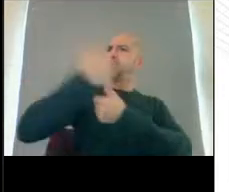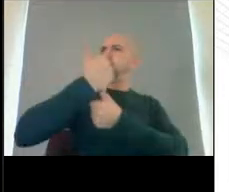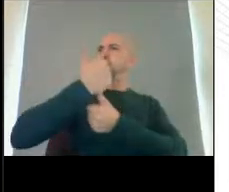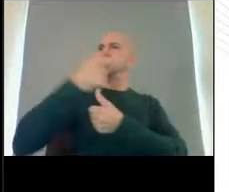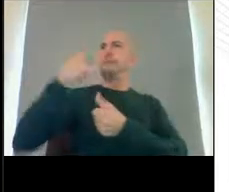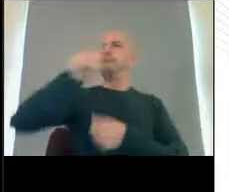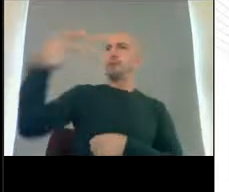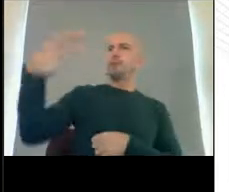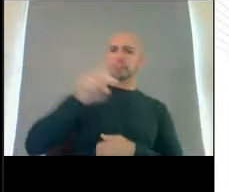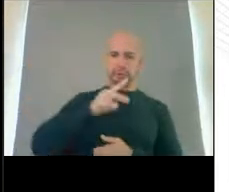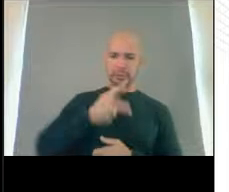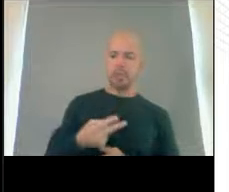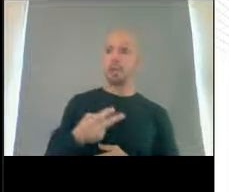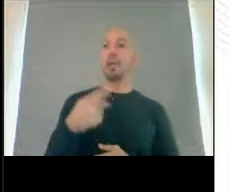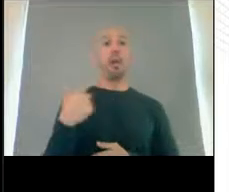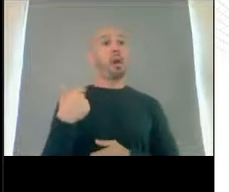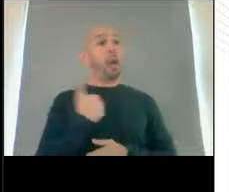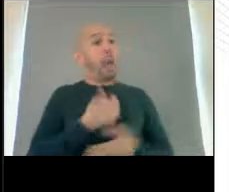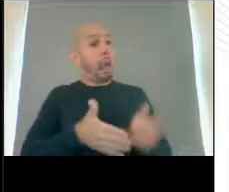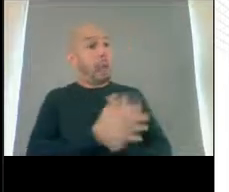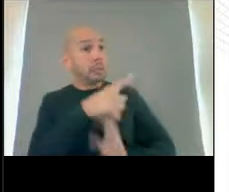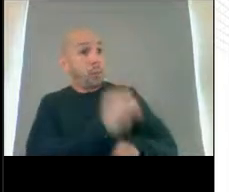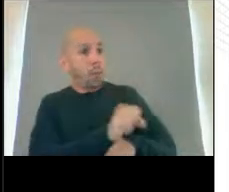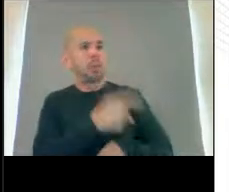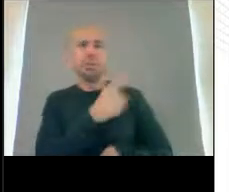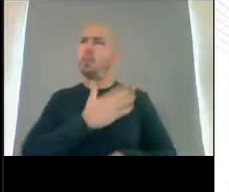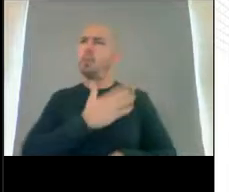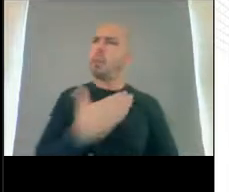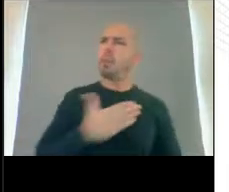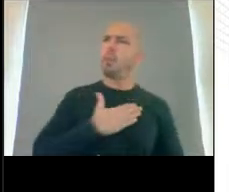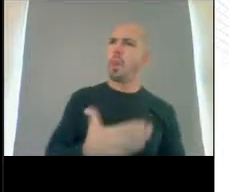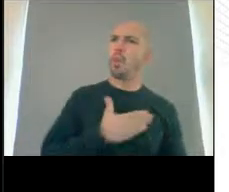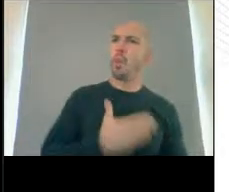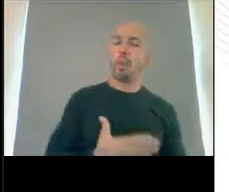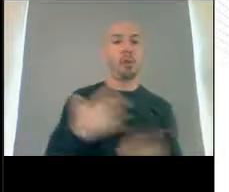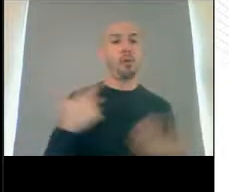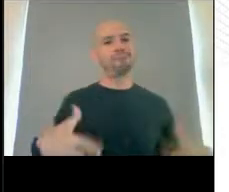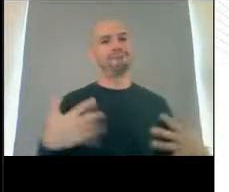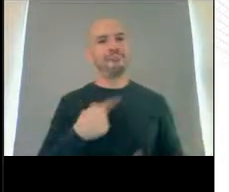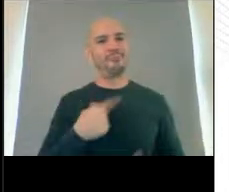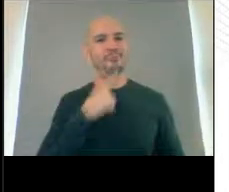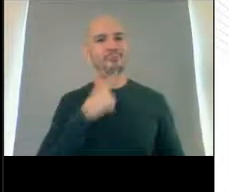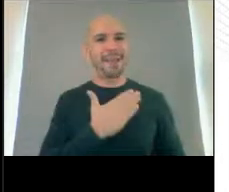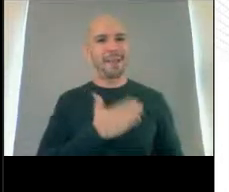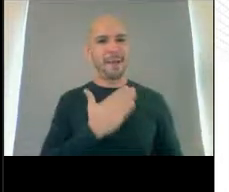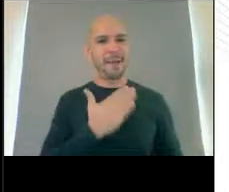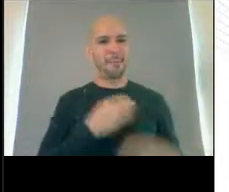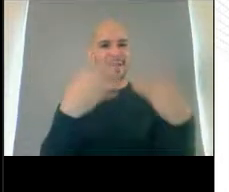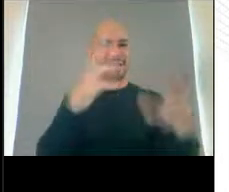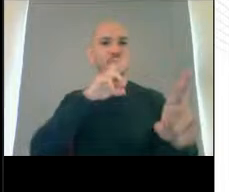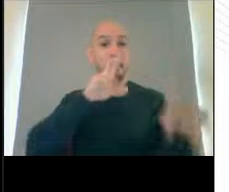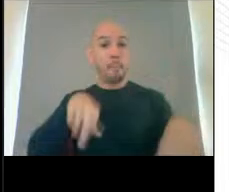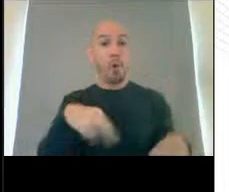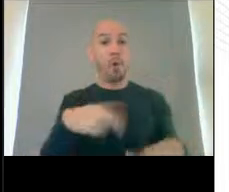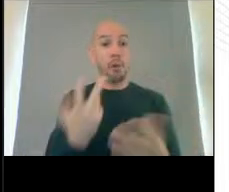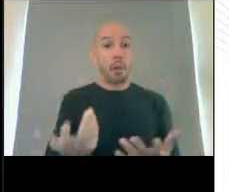anything i asked of him and so i i am having a report that uh both victims did have major